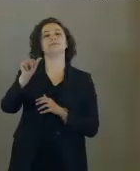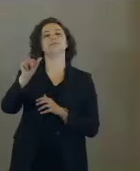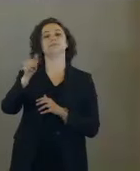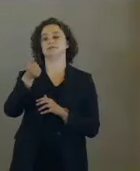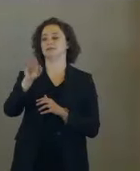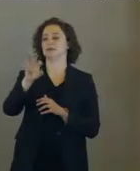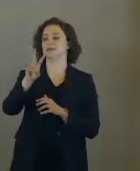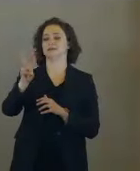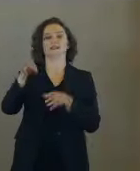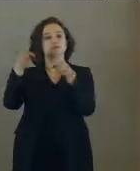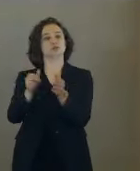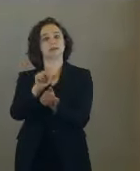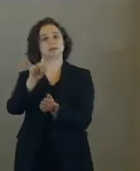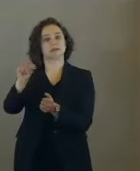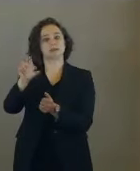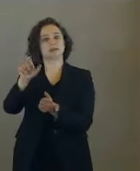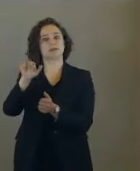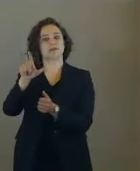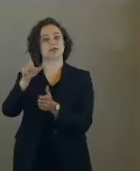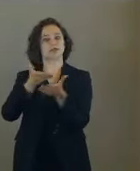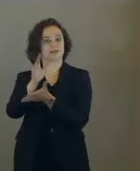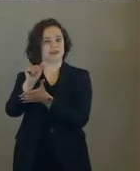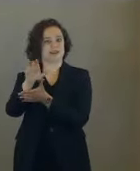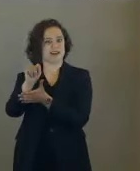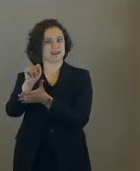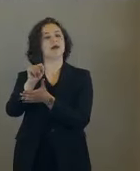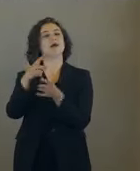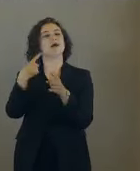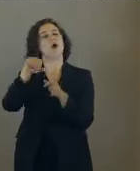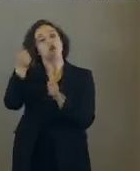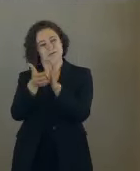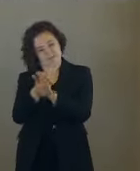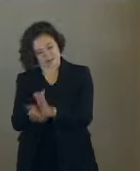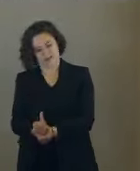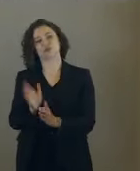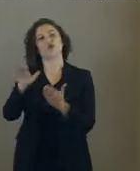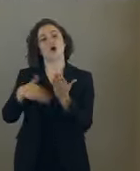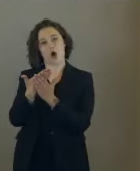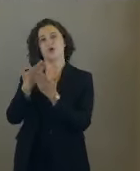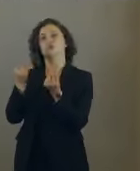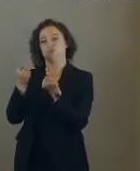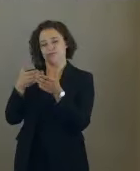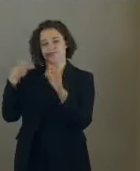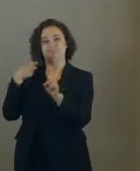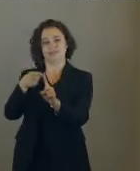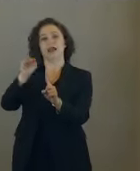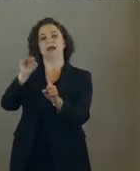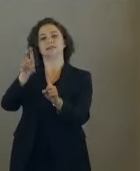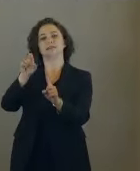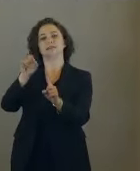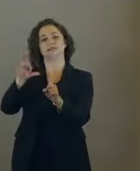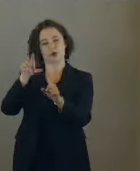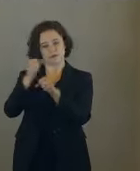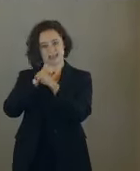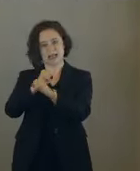1976 Persons with Disabilities Civil Rights Acts and subsequent amendments all charge the Michigan Civil Rights Commission with protecting the people of Michigan